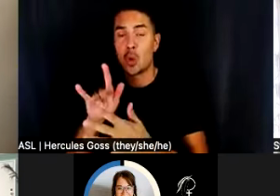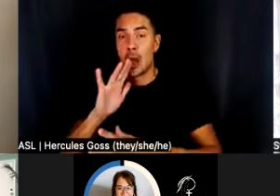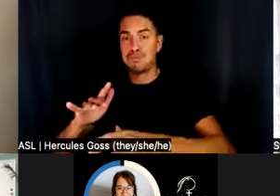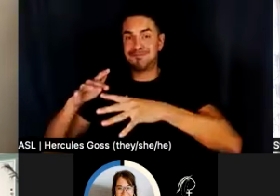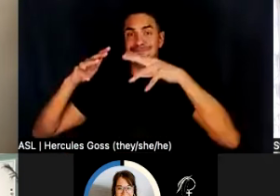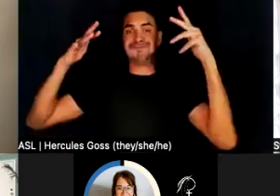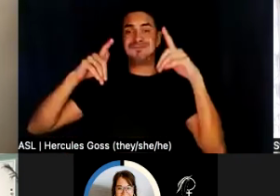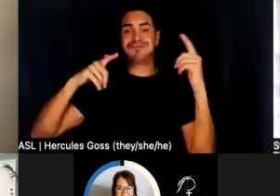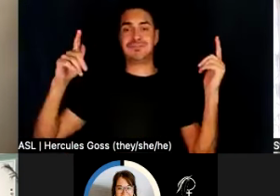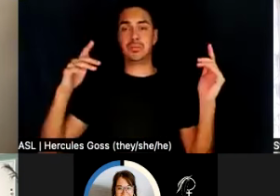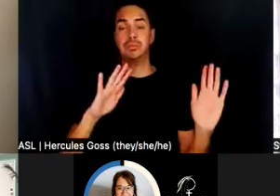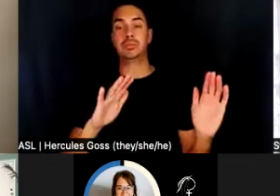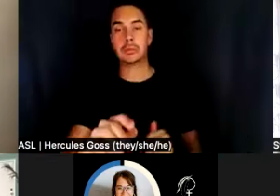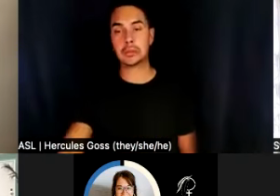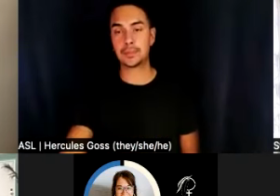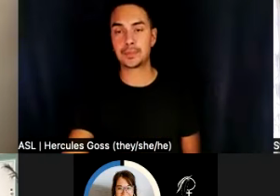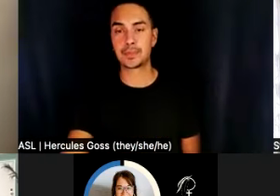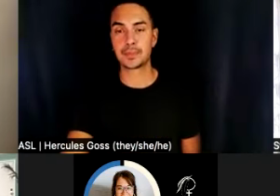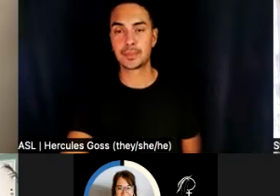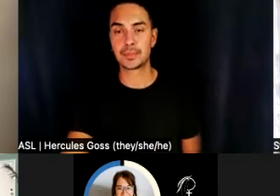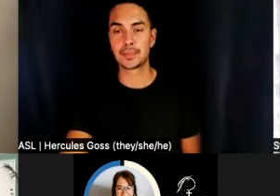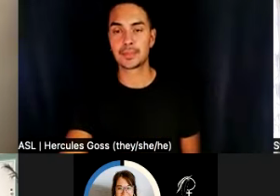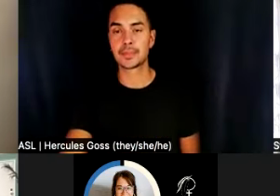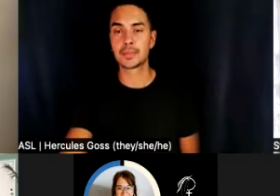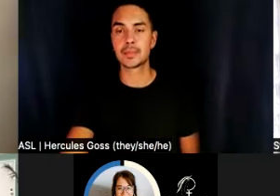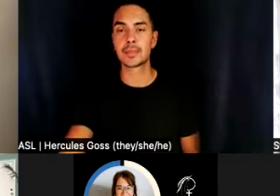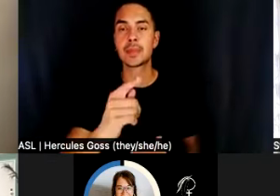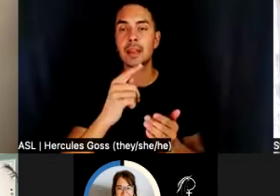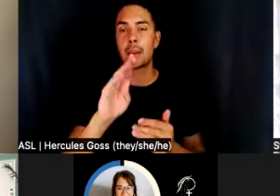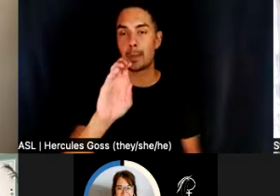that? I must be misinterpreting. I fall into that often.